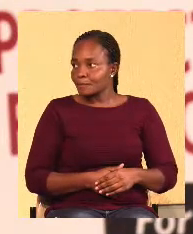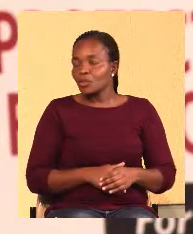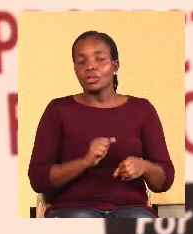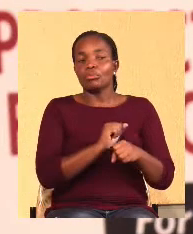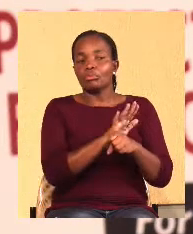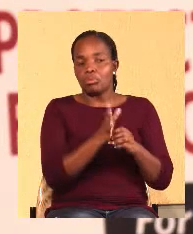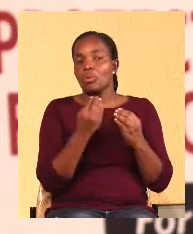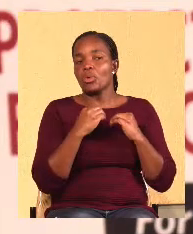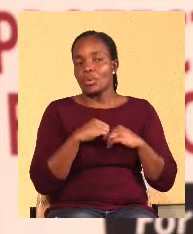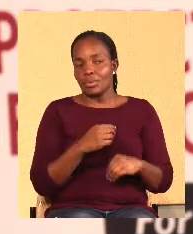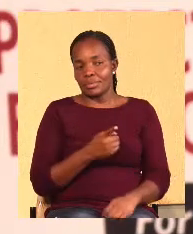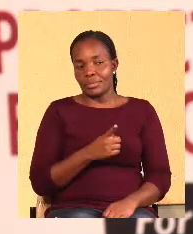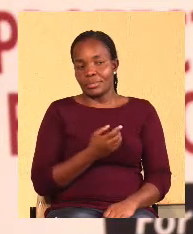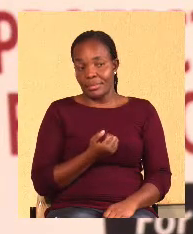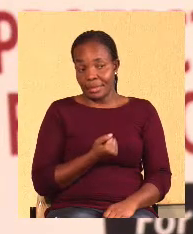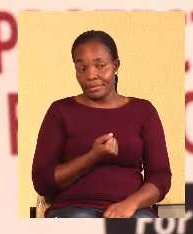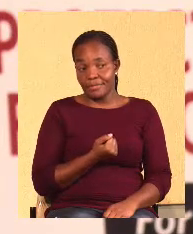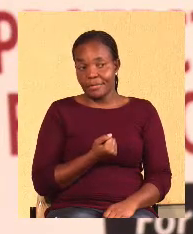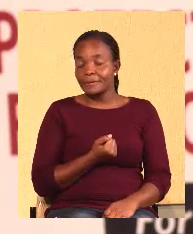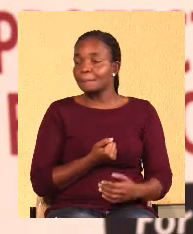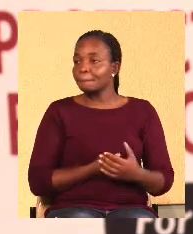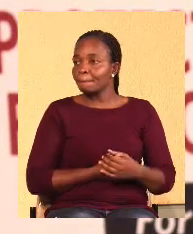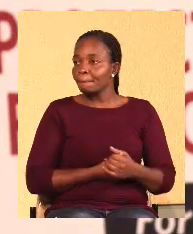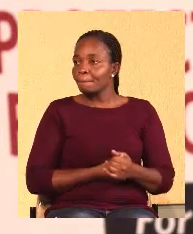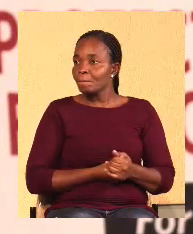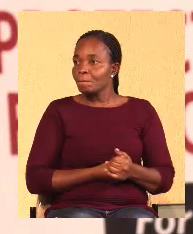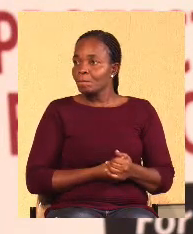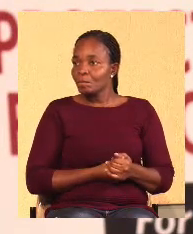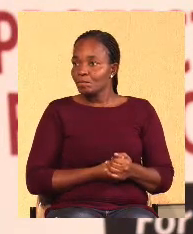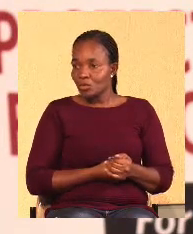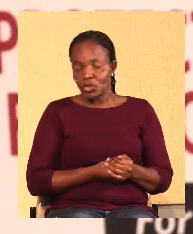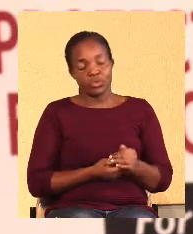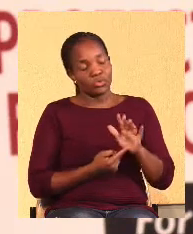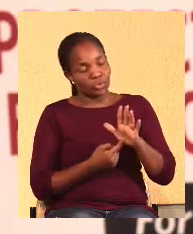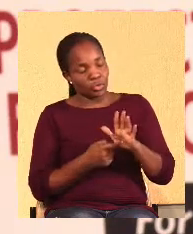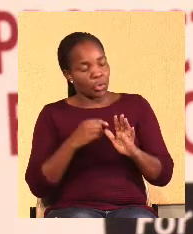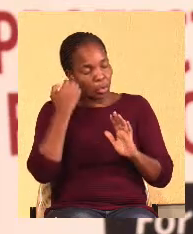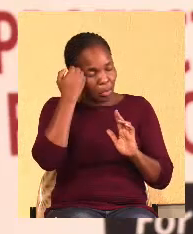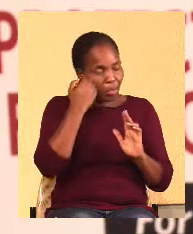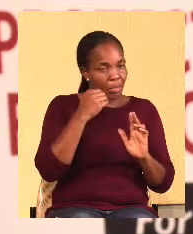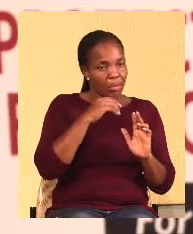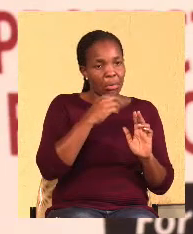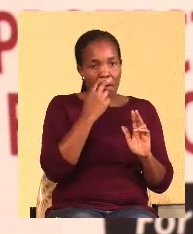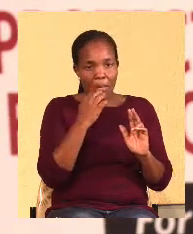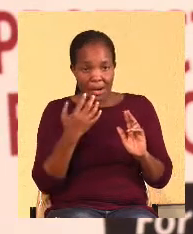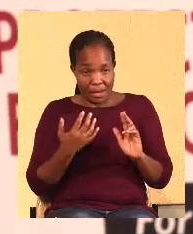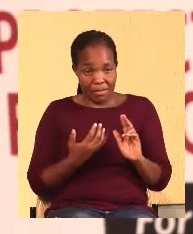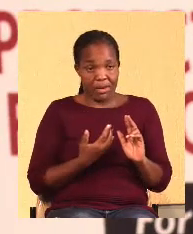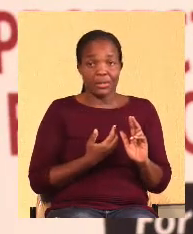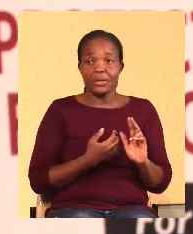COVID-19 infection, irrespective of clinical signs and symptoms. At